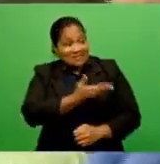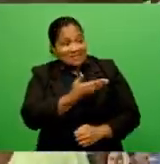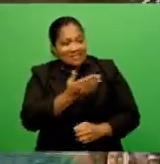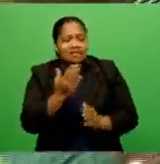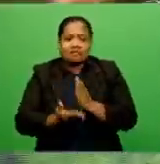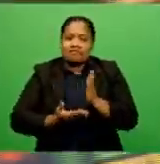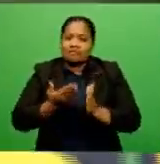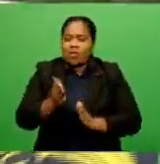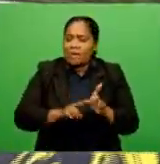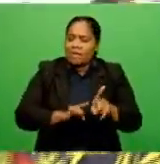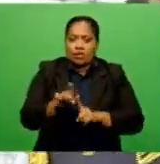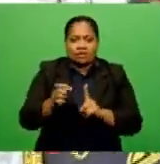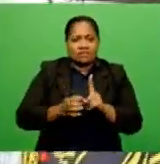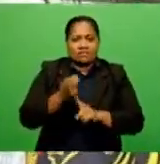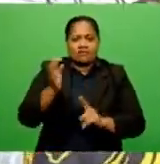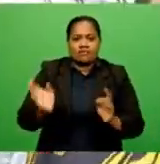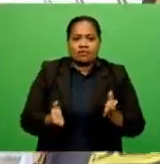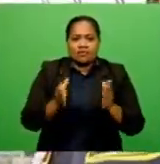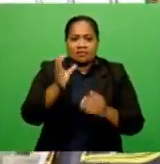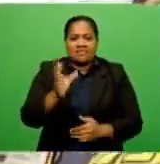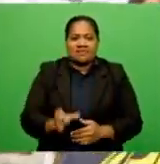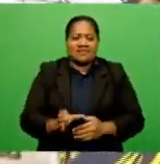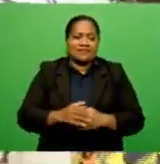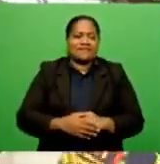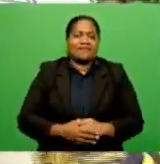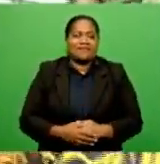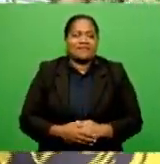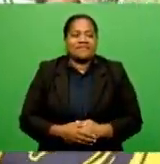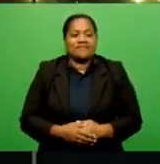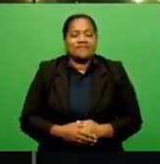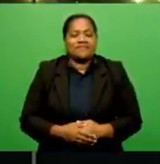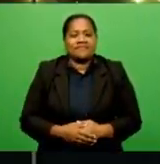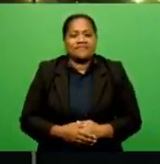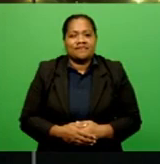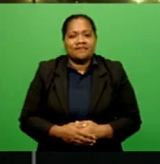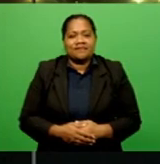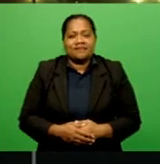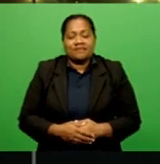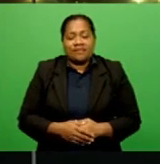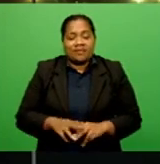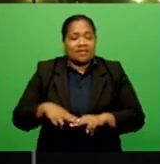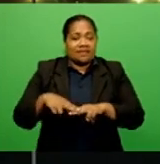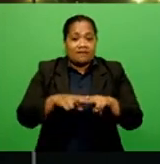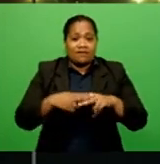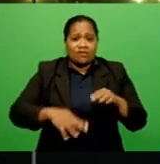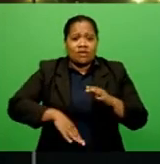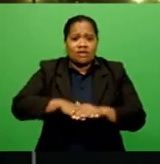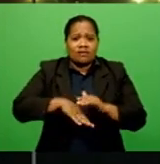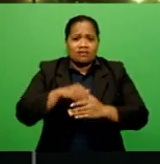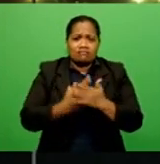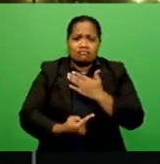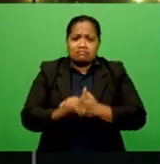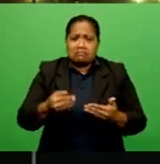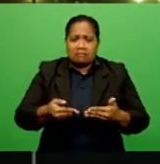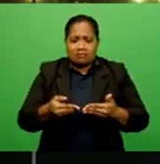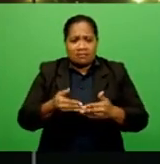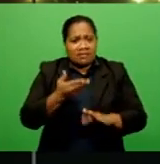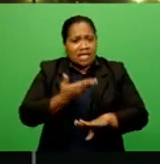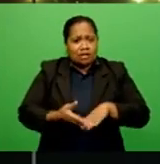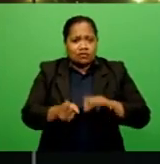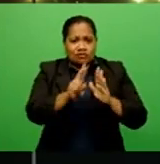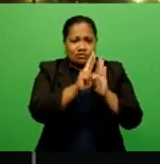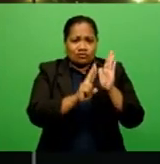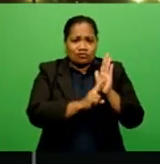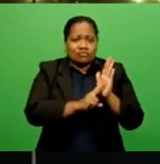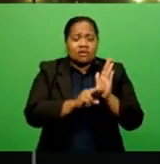Improved Player of the tournament. Venina Rakautonga, FBC Sports. Fiji football has introduced a new regulation